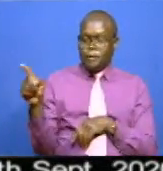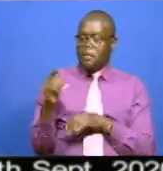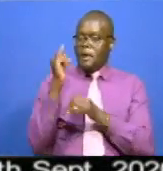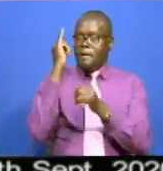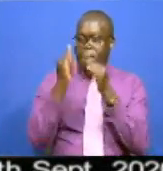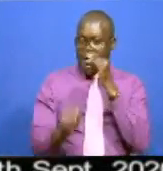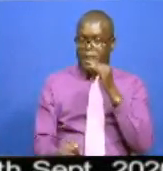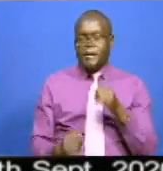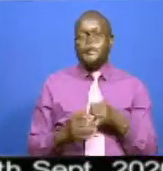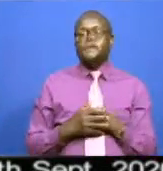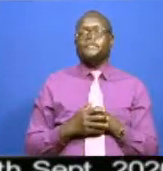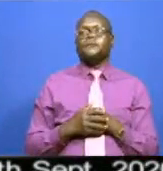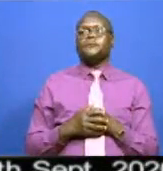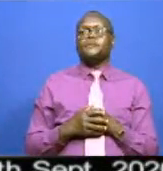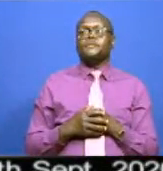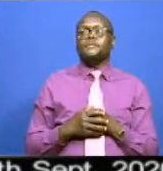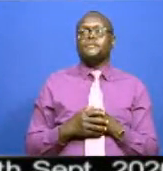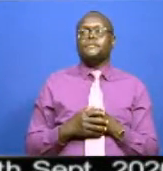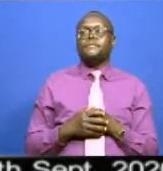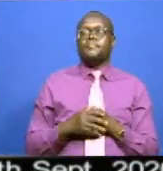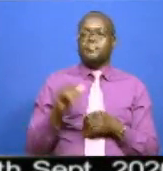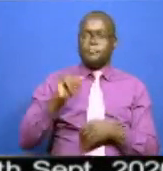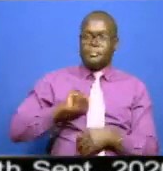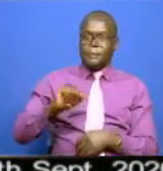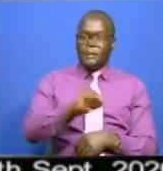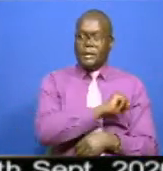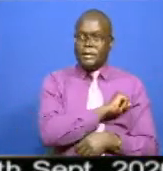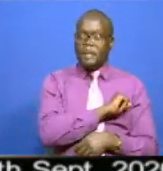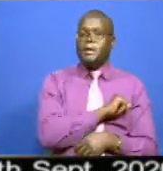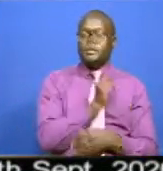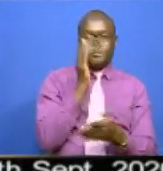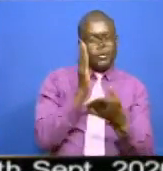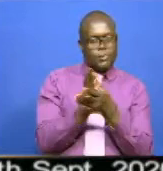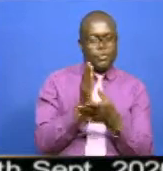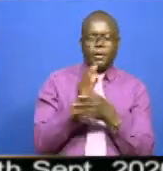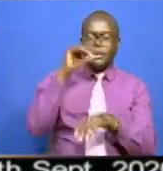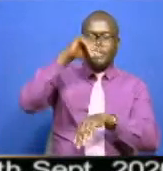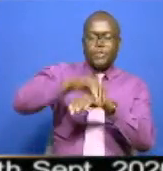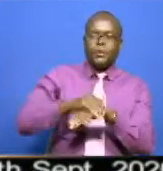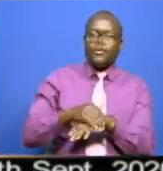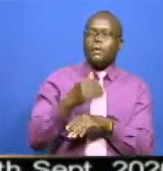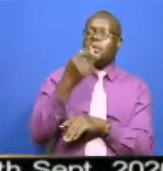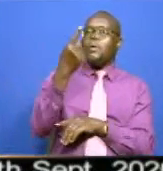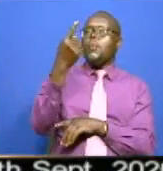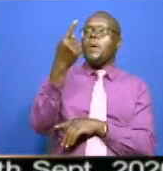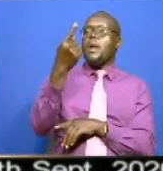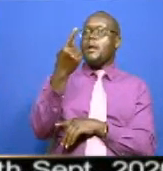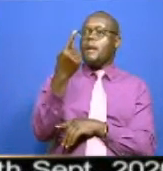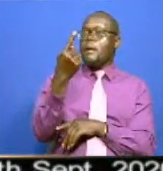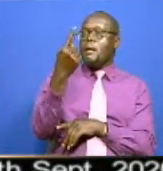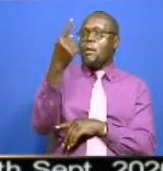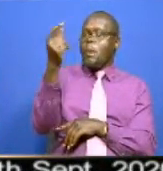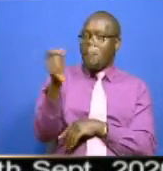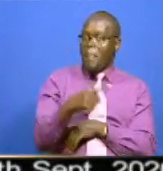Speaker, the Senate took 1.5 months to